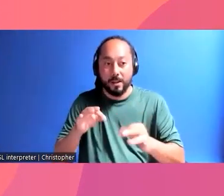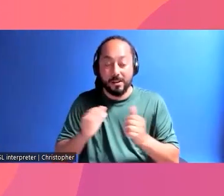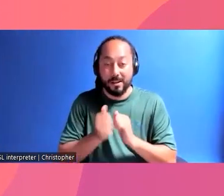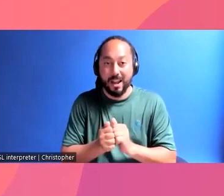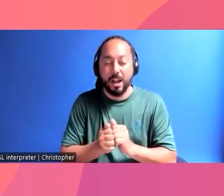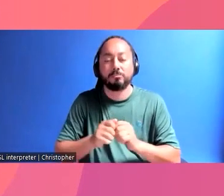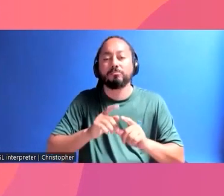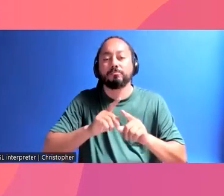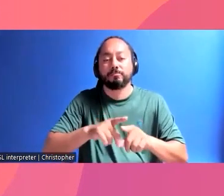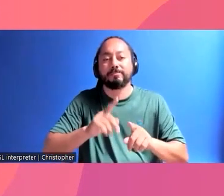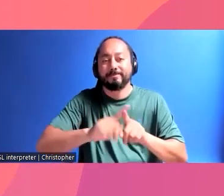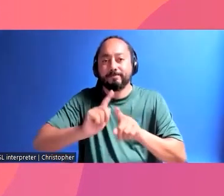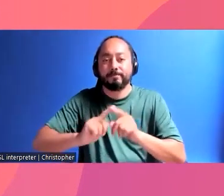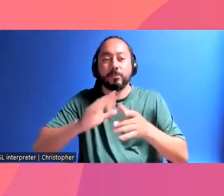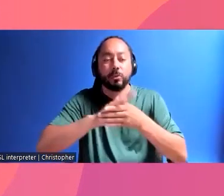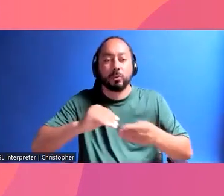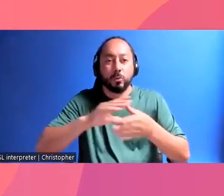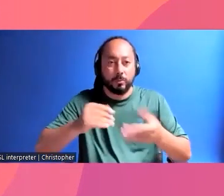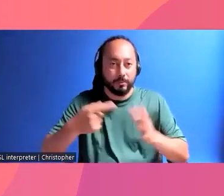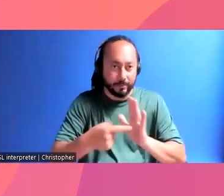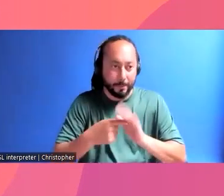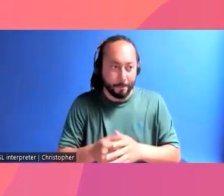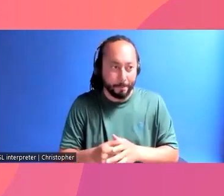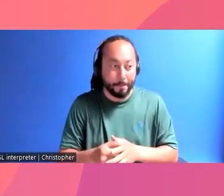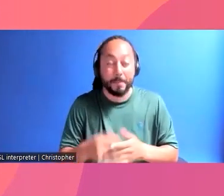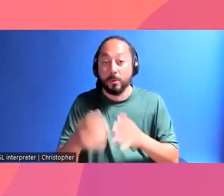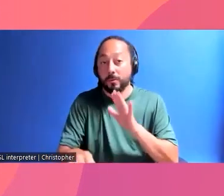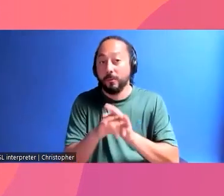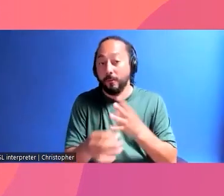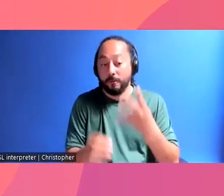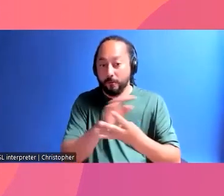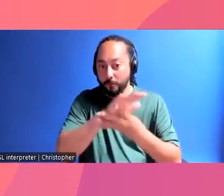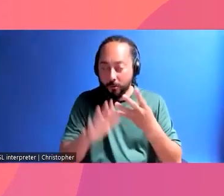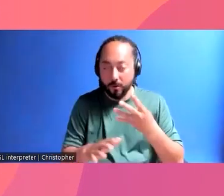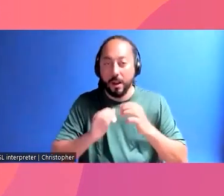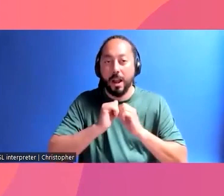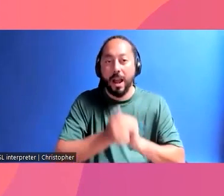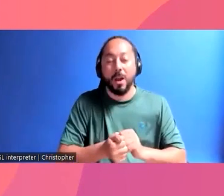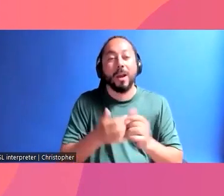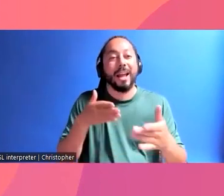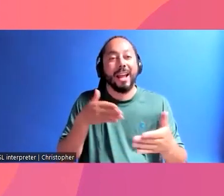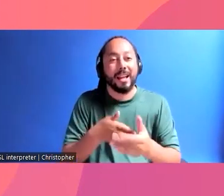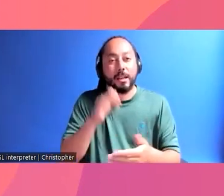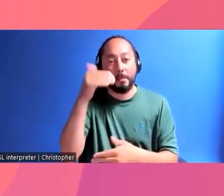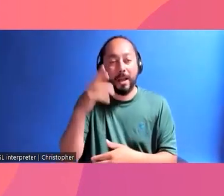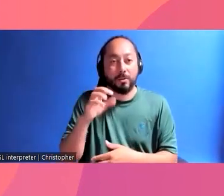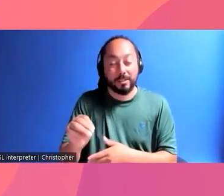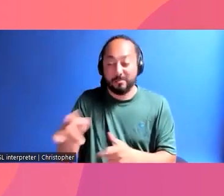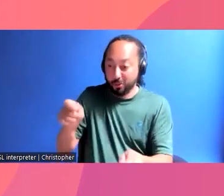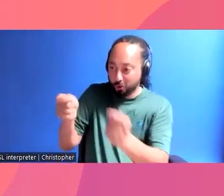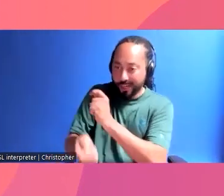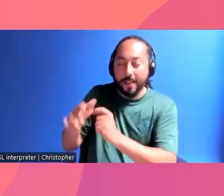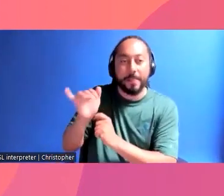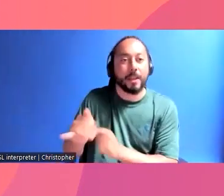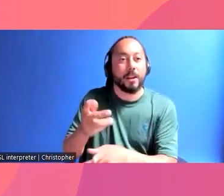And as part of this, we identified 4 different ways that anti-Black racism shapes care pathways for Black people with